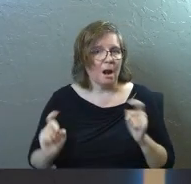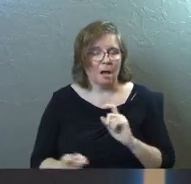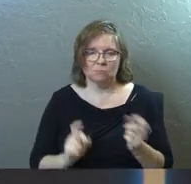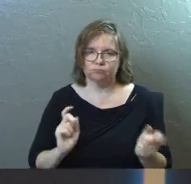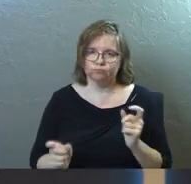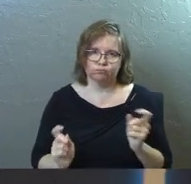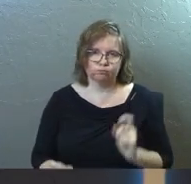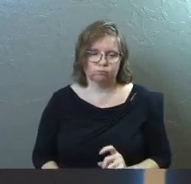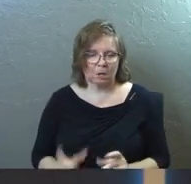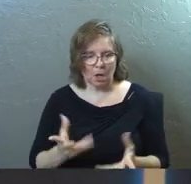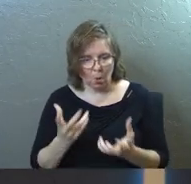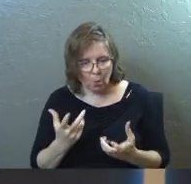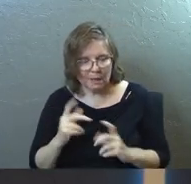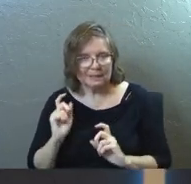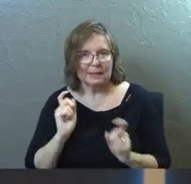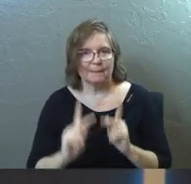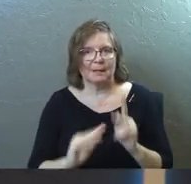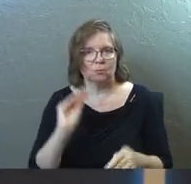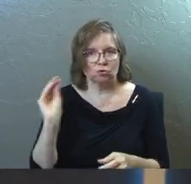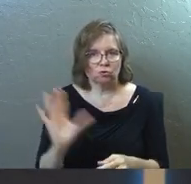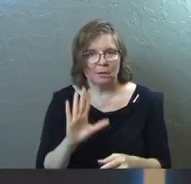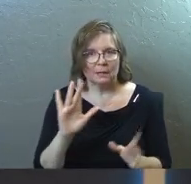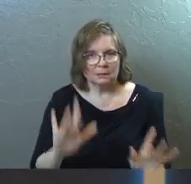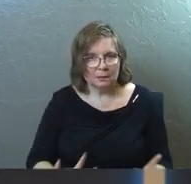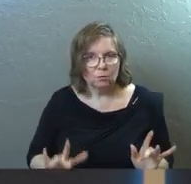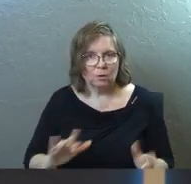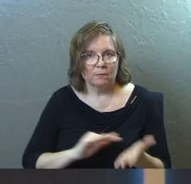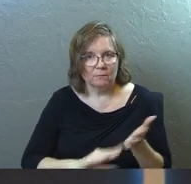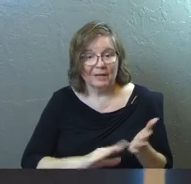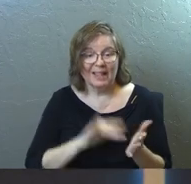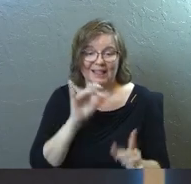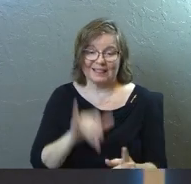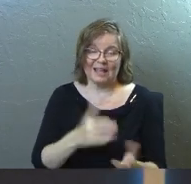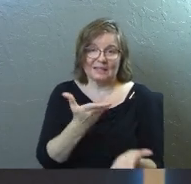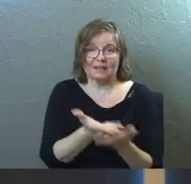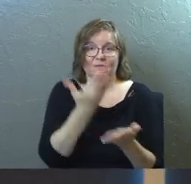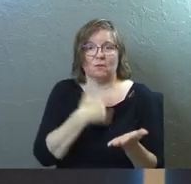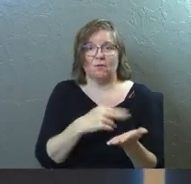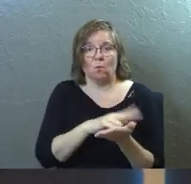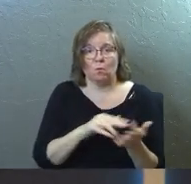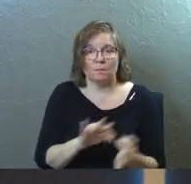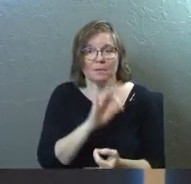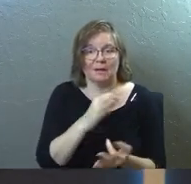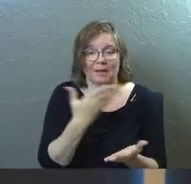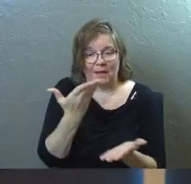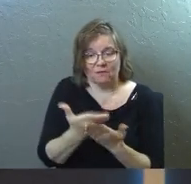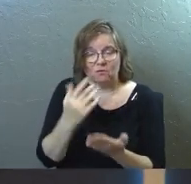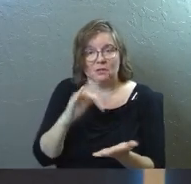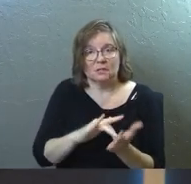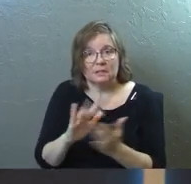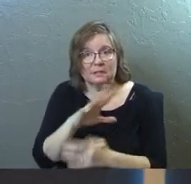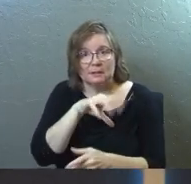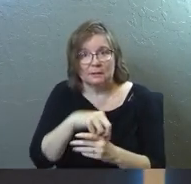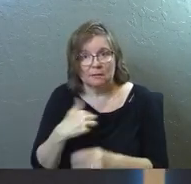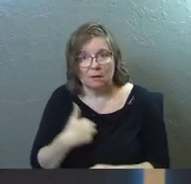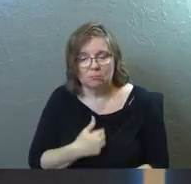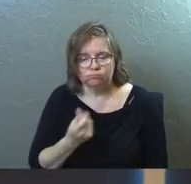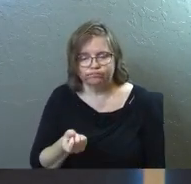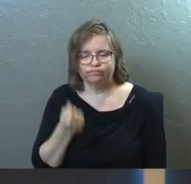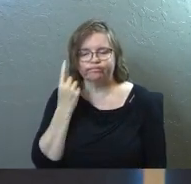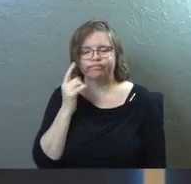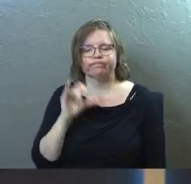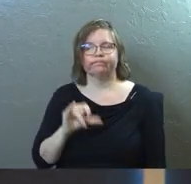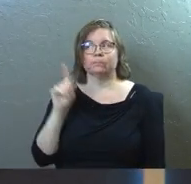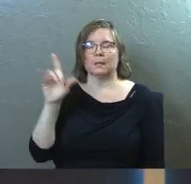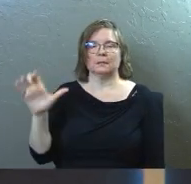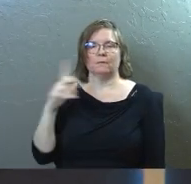want to. I want you to want to give people grace and mercy and forgiveness. That's the evidence of the Holy Spirit. That's the evidence of Jesus in us and the understanding